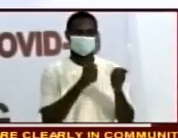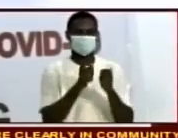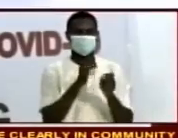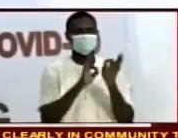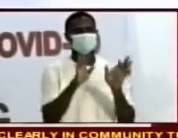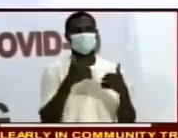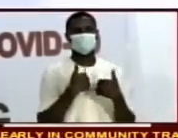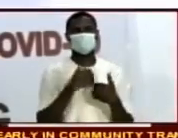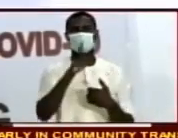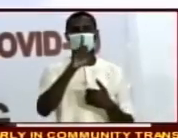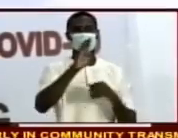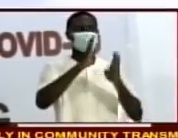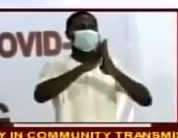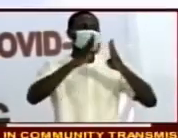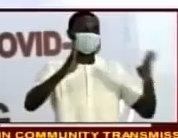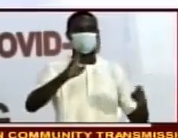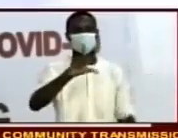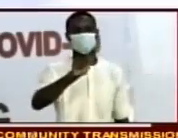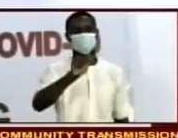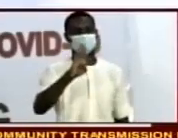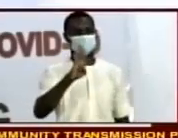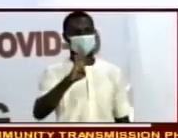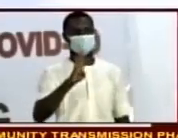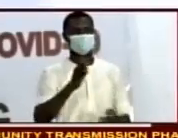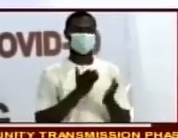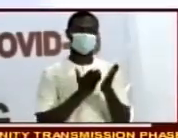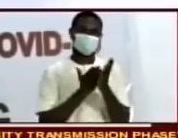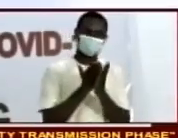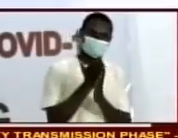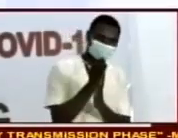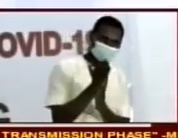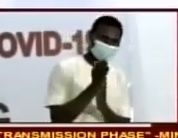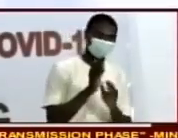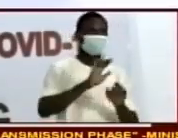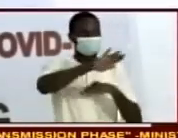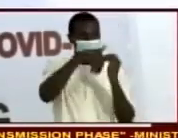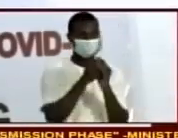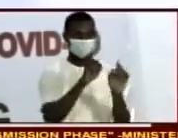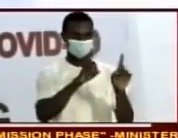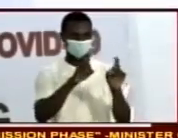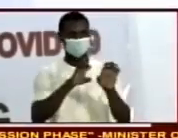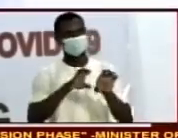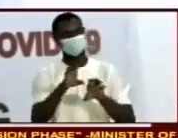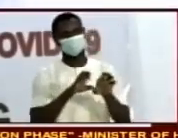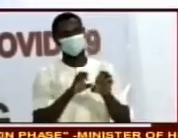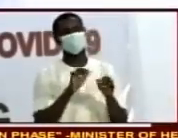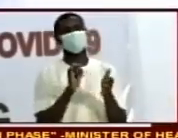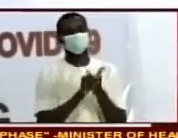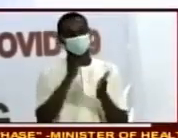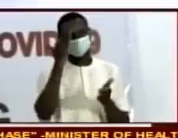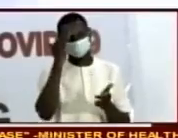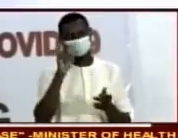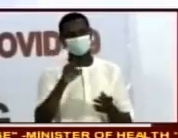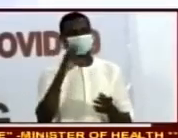has one big lab through which they do most of their testing. And that's why today you heard